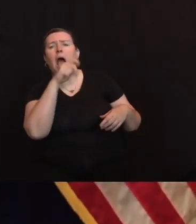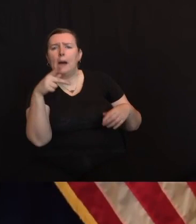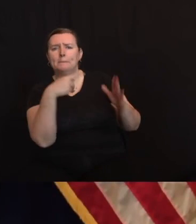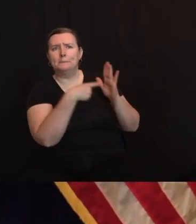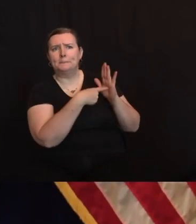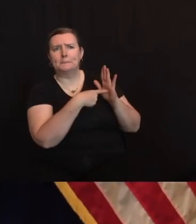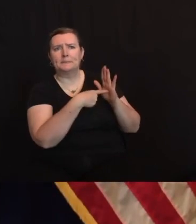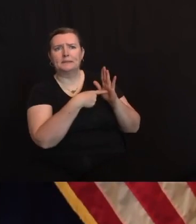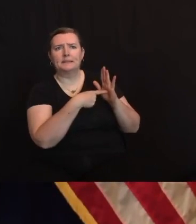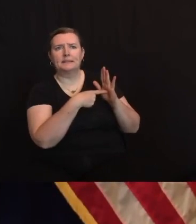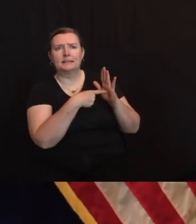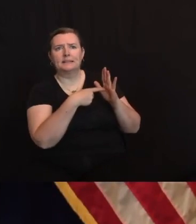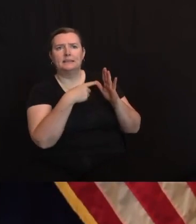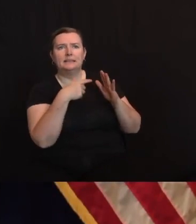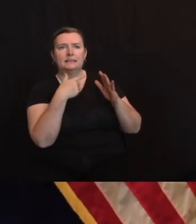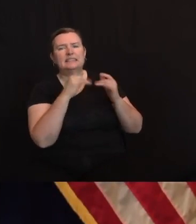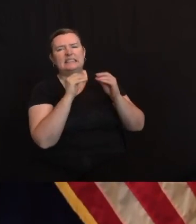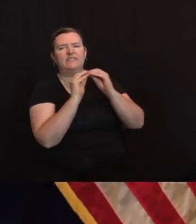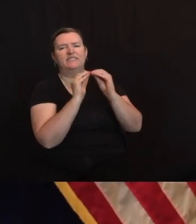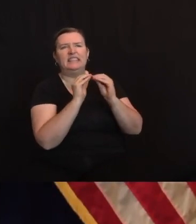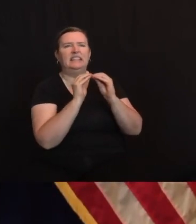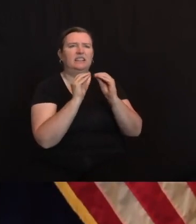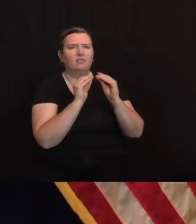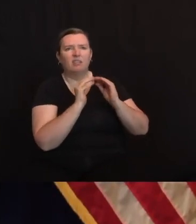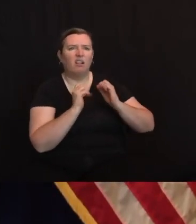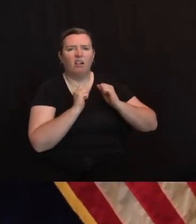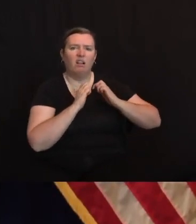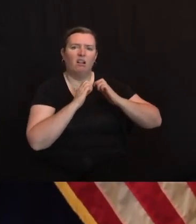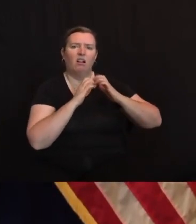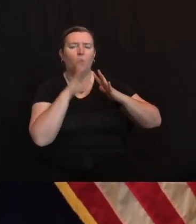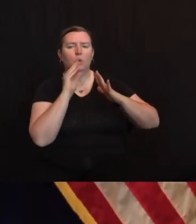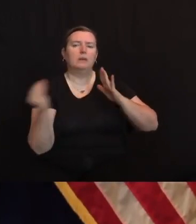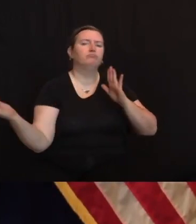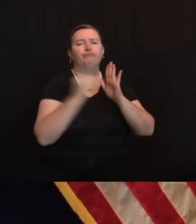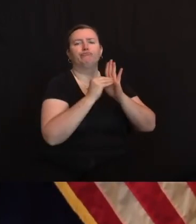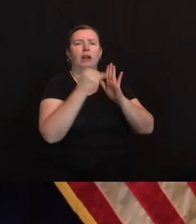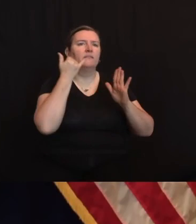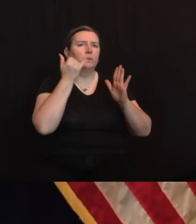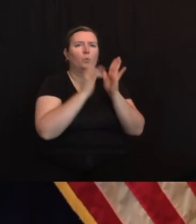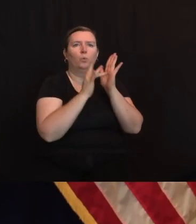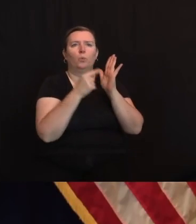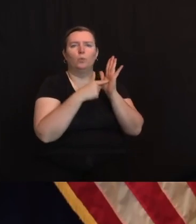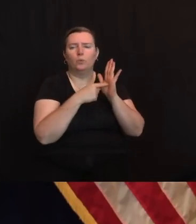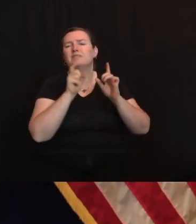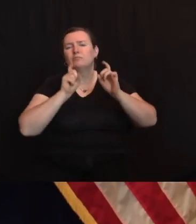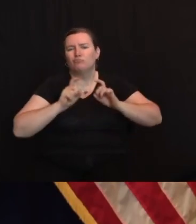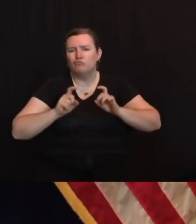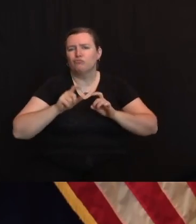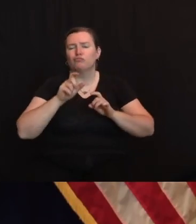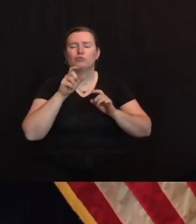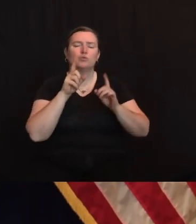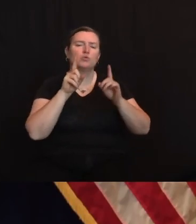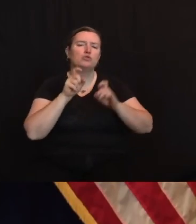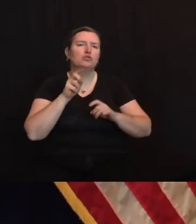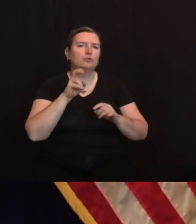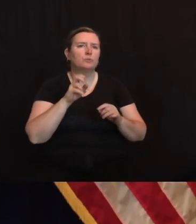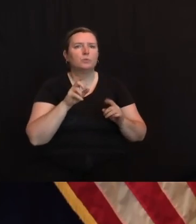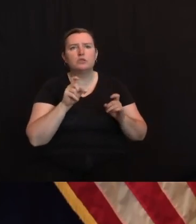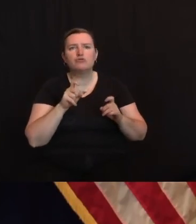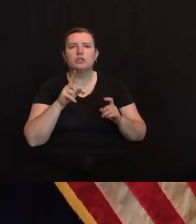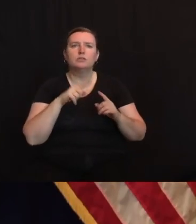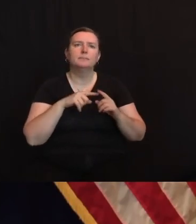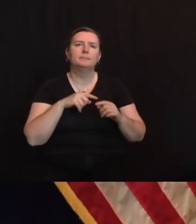phone and a short questionnaire, and you'll be able to transmit it directly to the county and local health